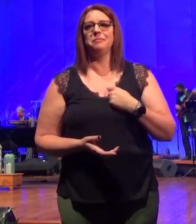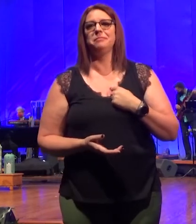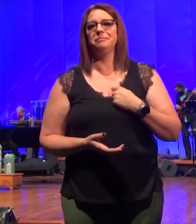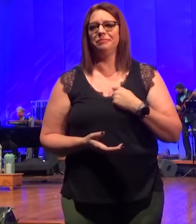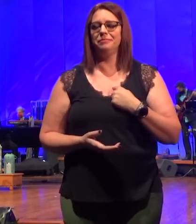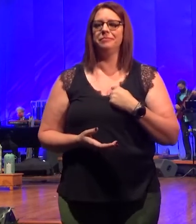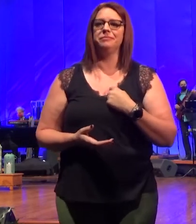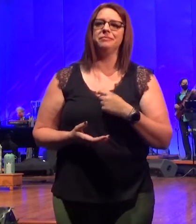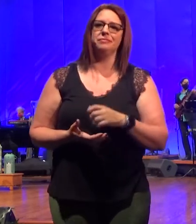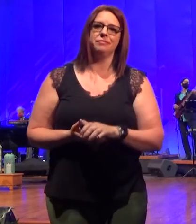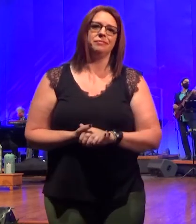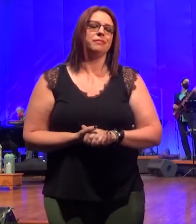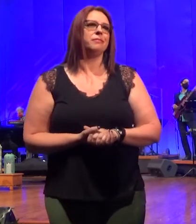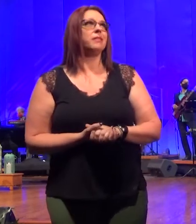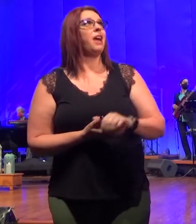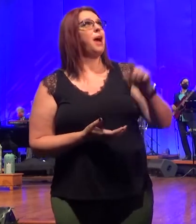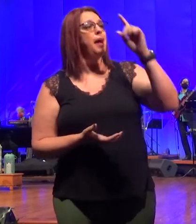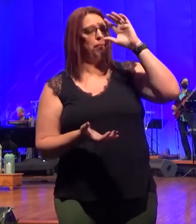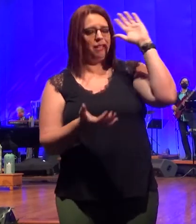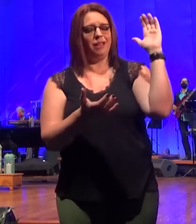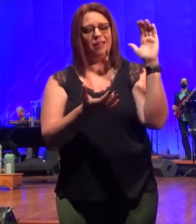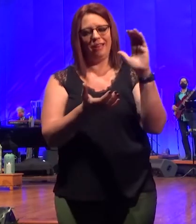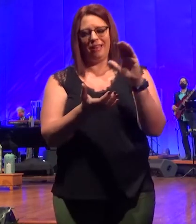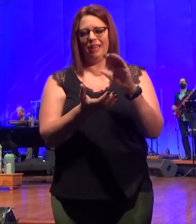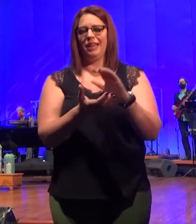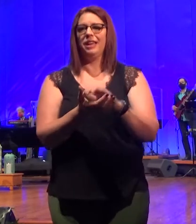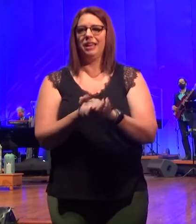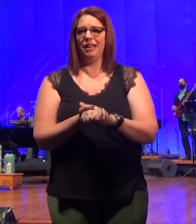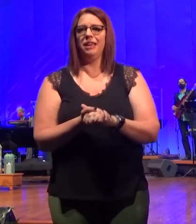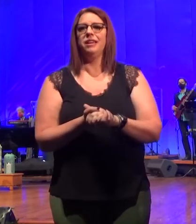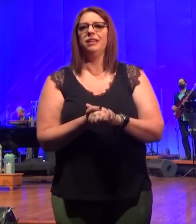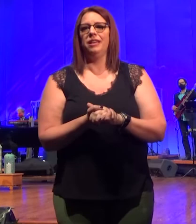me. I believe.